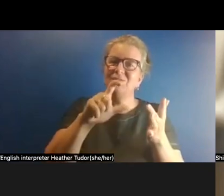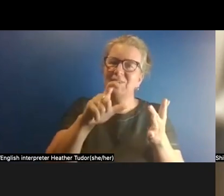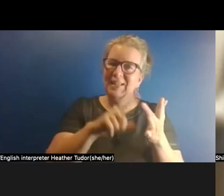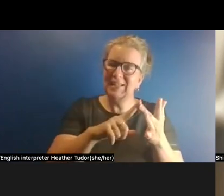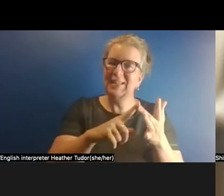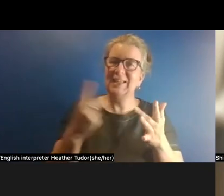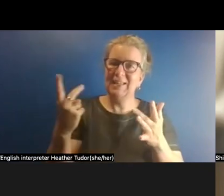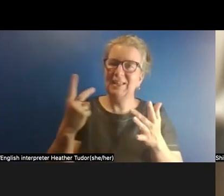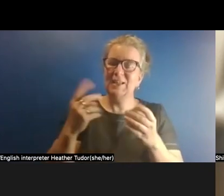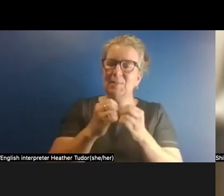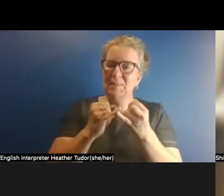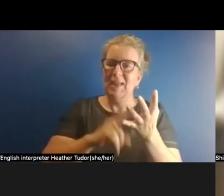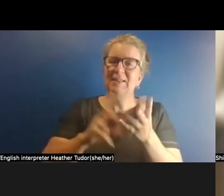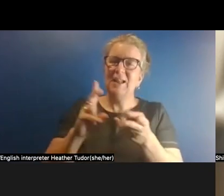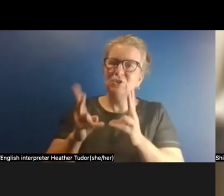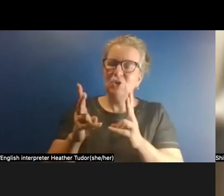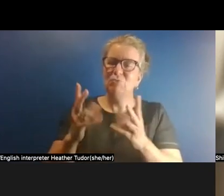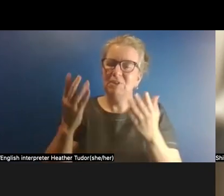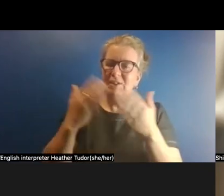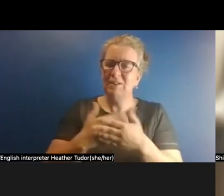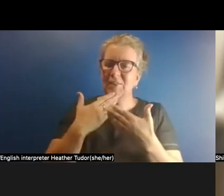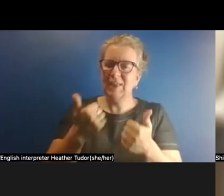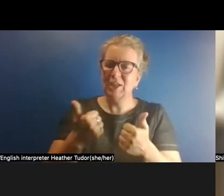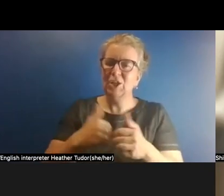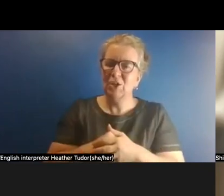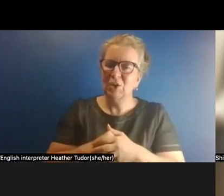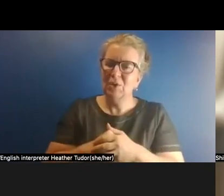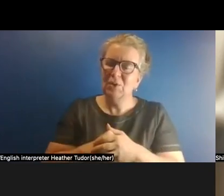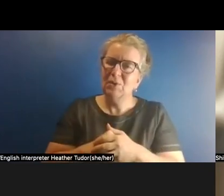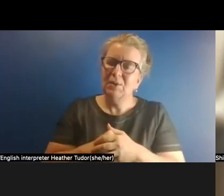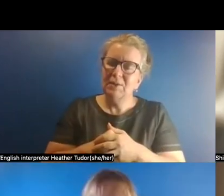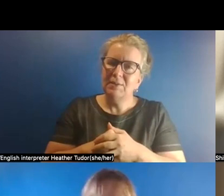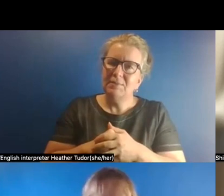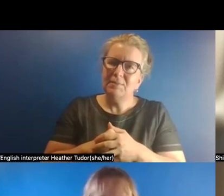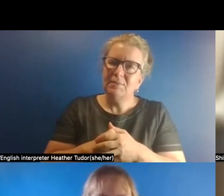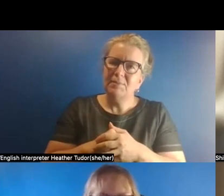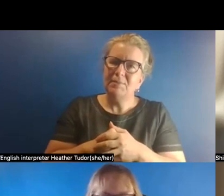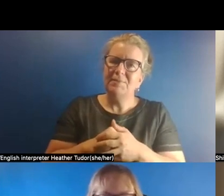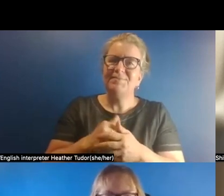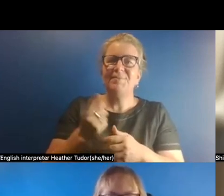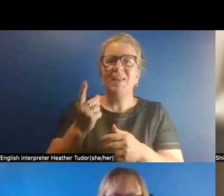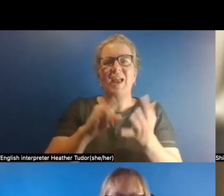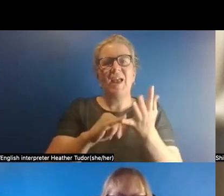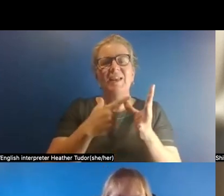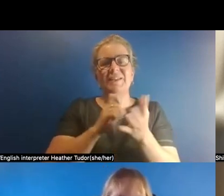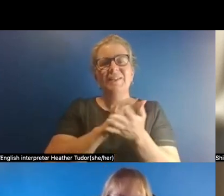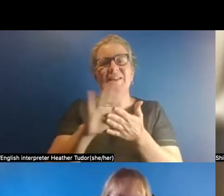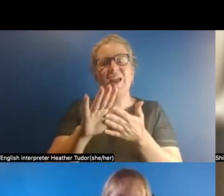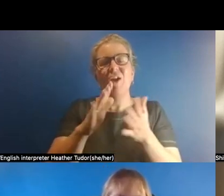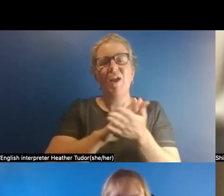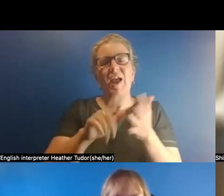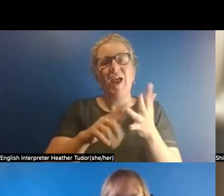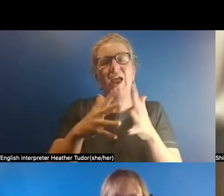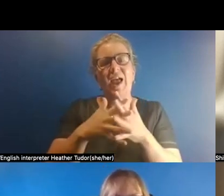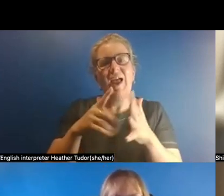our BSL interpreters tonight. Thank you. And Sarah Howe, who has